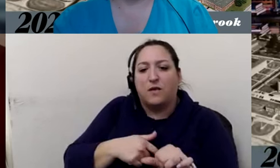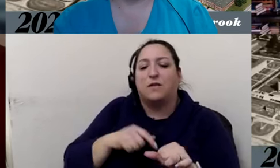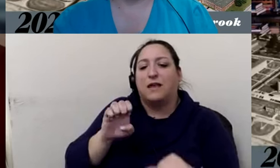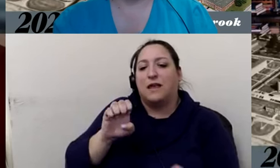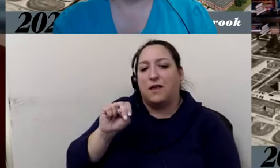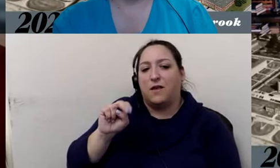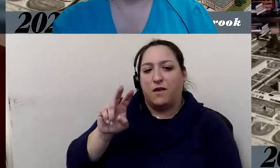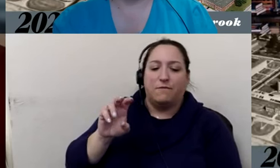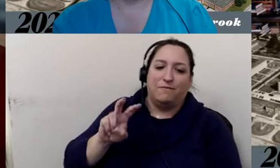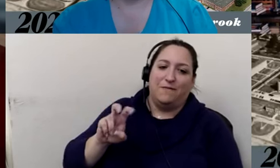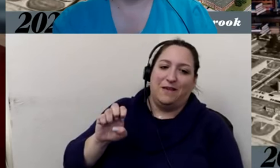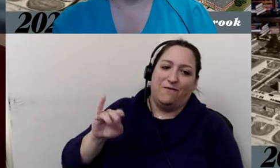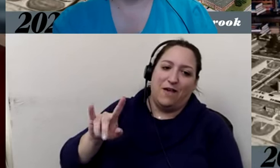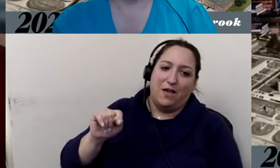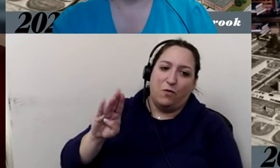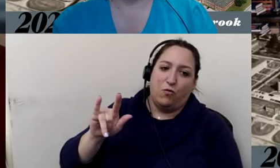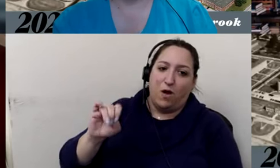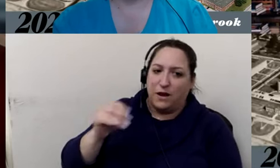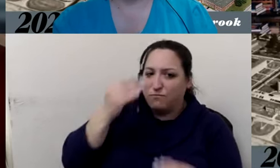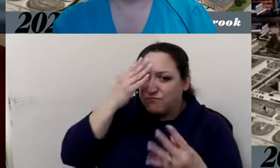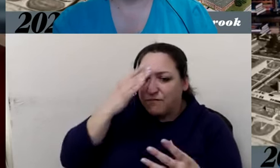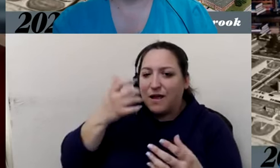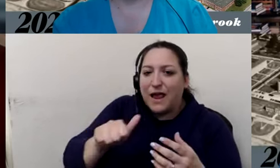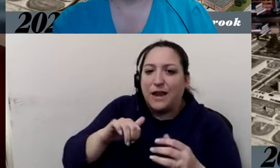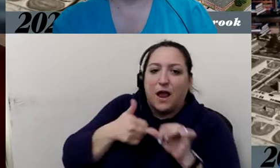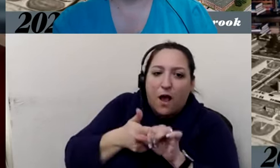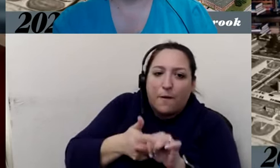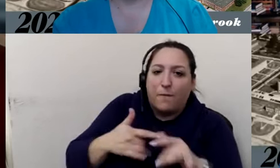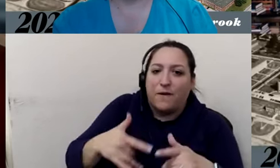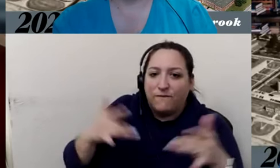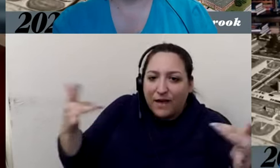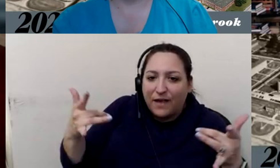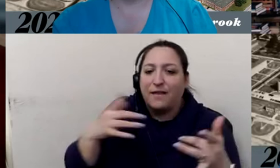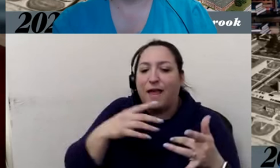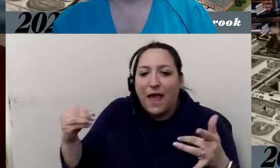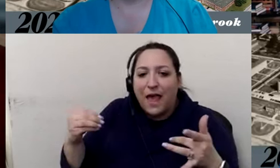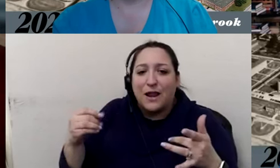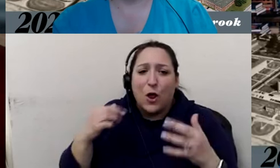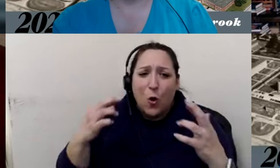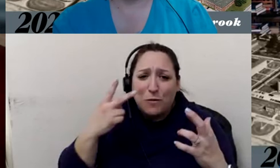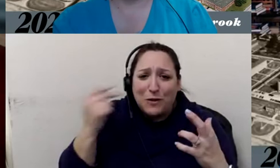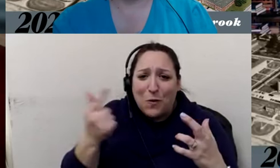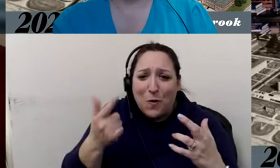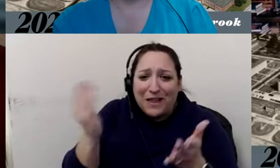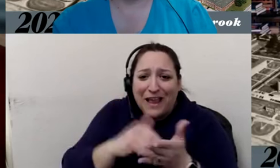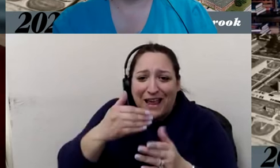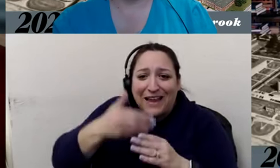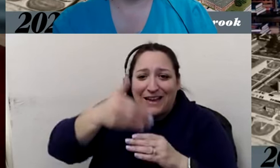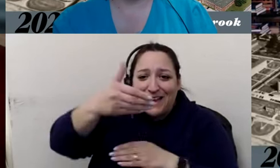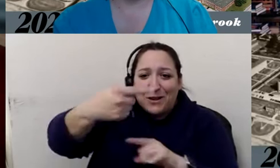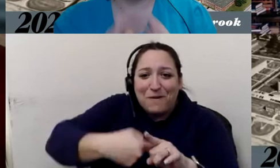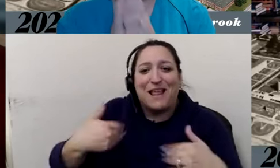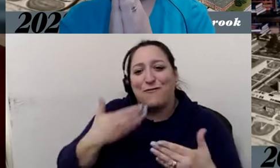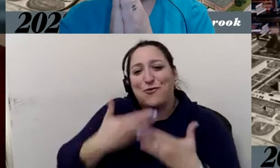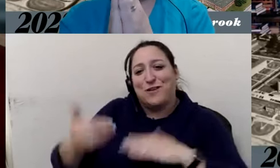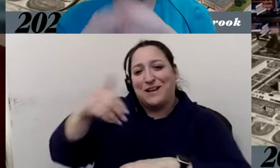you can be notified of any upcoming events. And I hope to see you all next month. Have a good